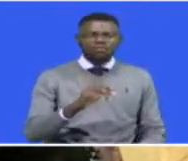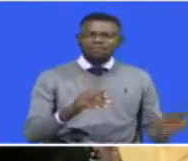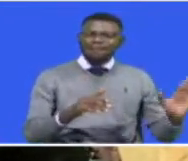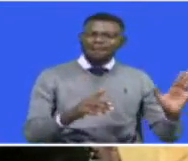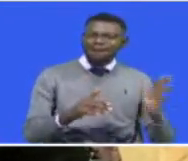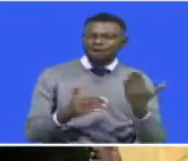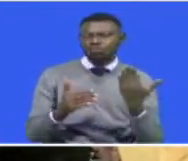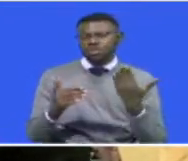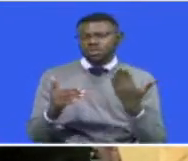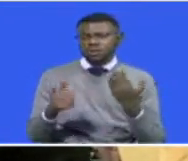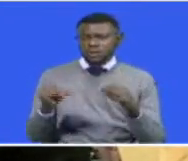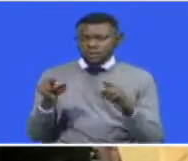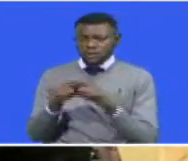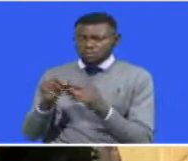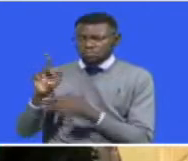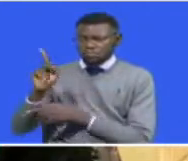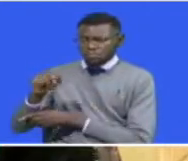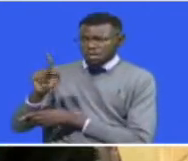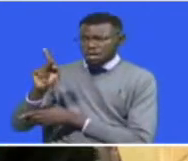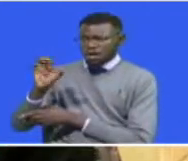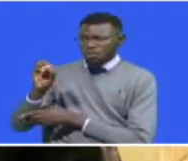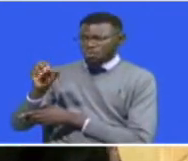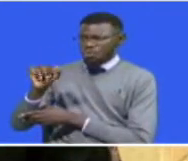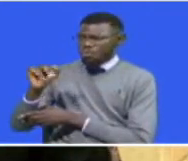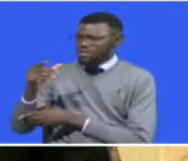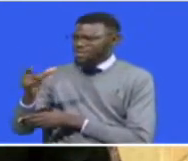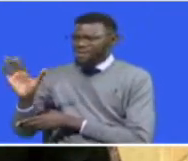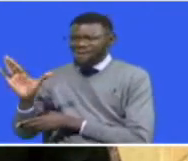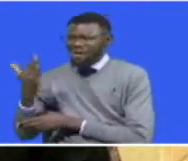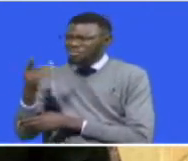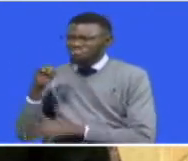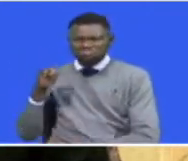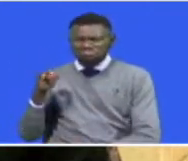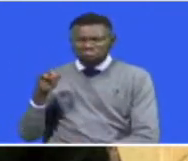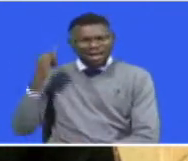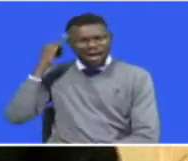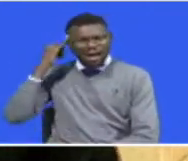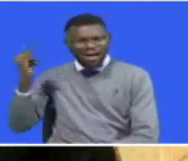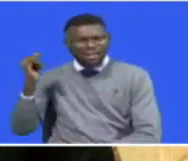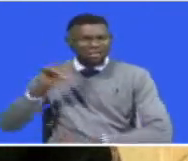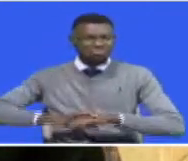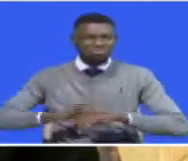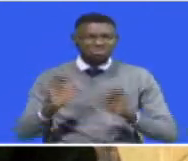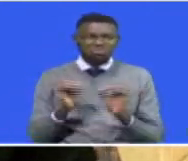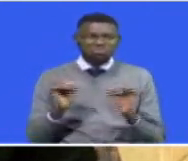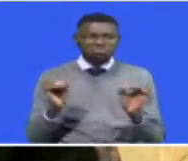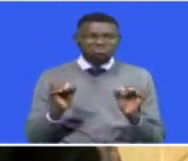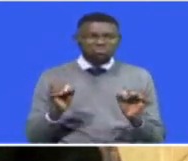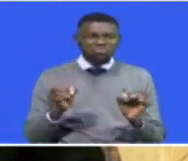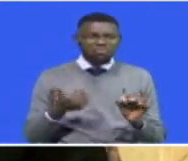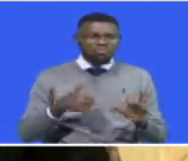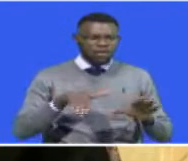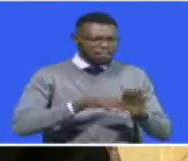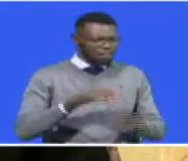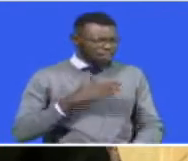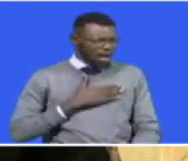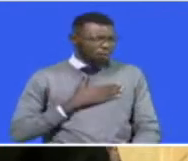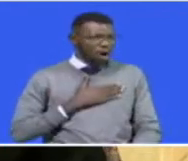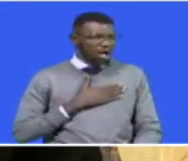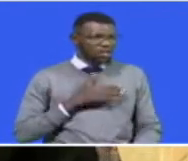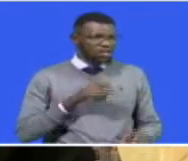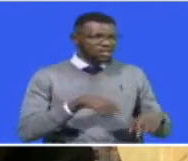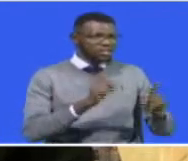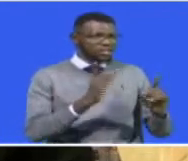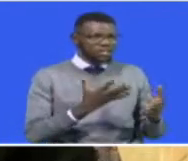the Honorable Kosing, is illogical. You cannot take our member and demand that if